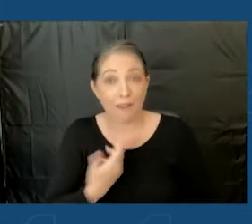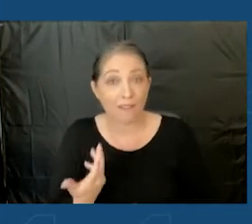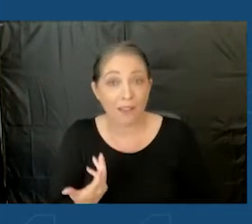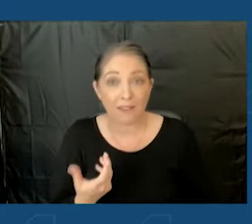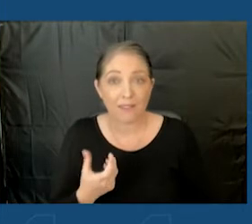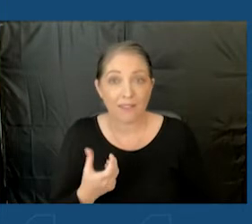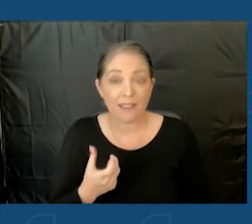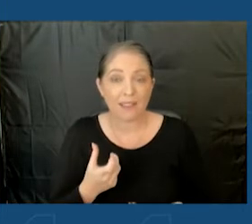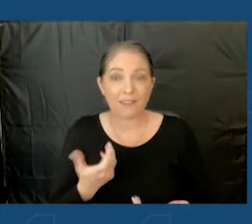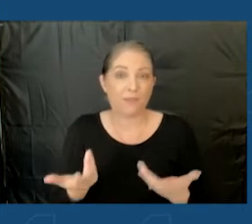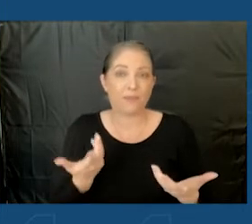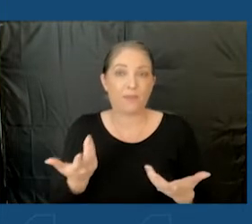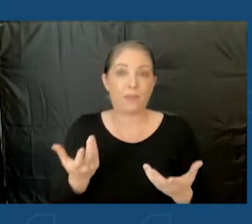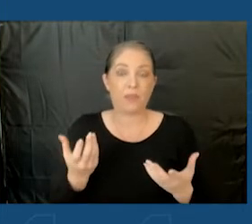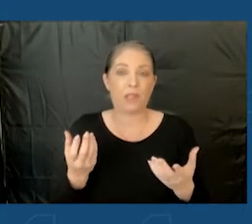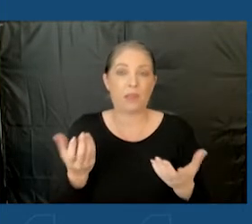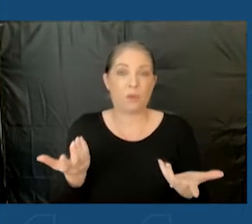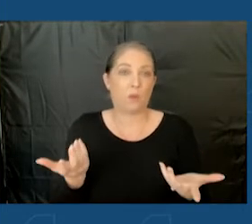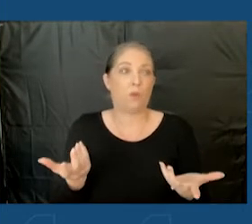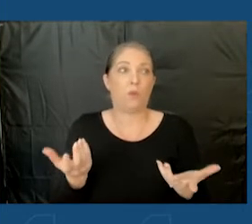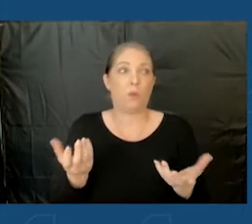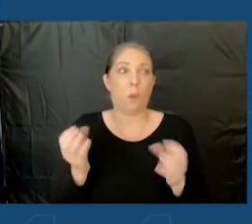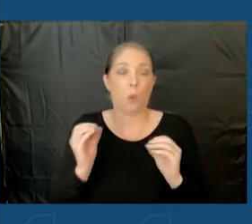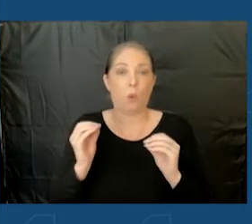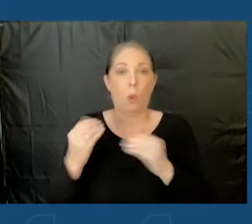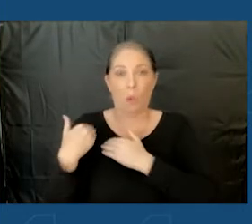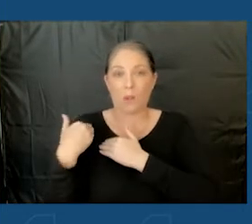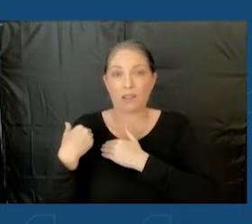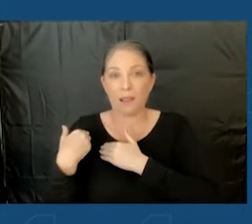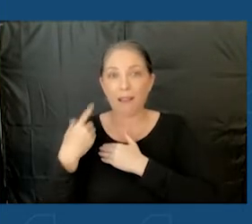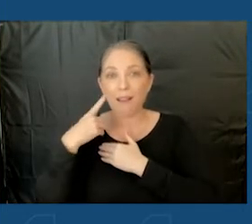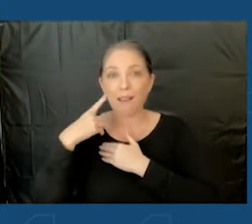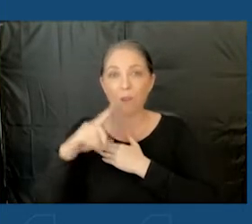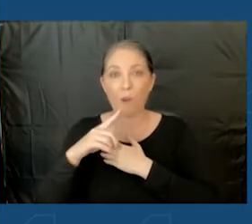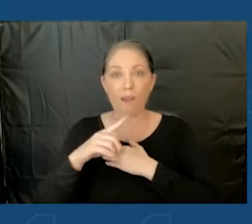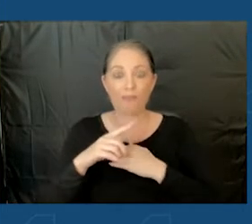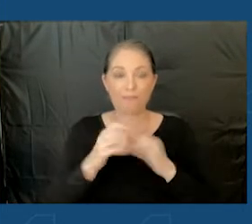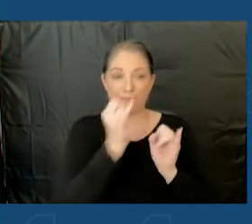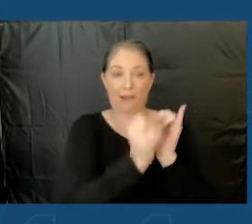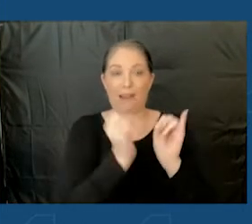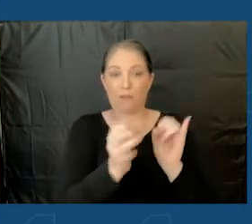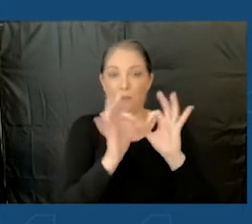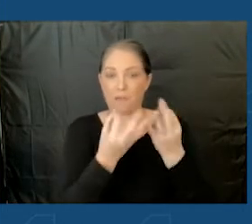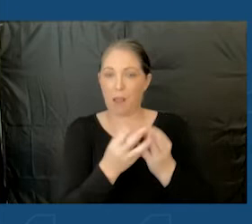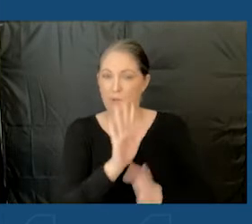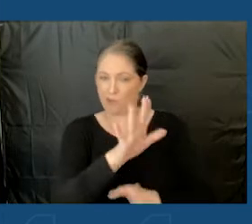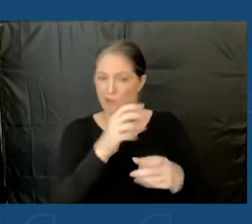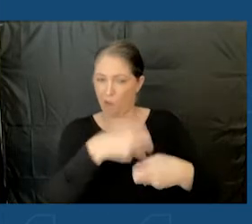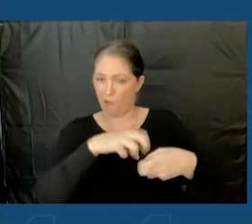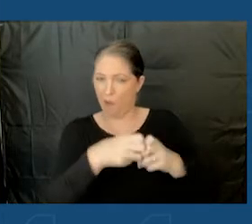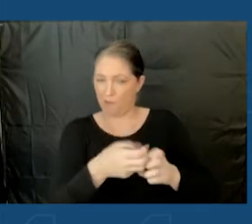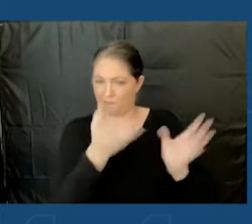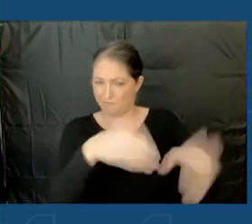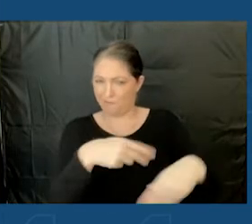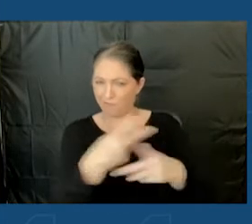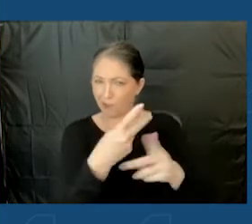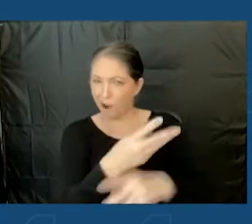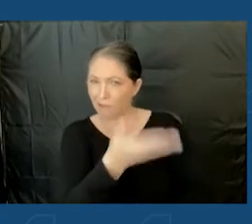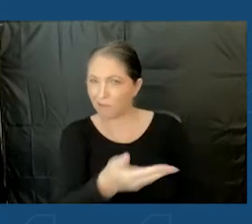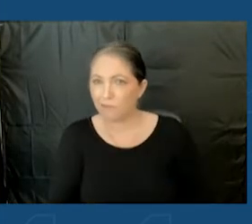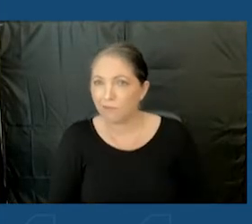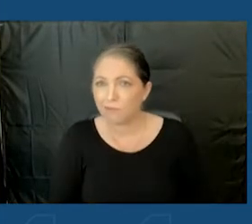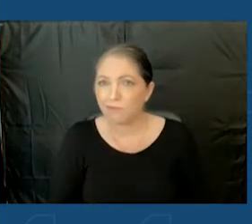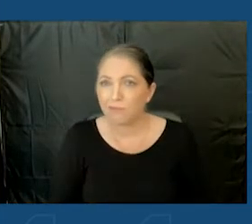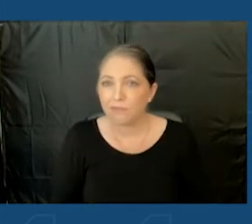sense of any responsibility to individual families. This was your problem. You figure it out. And I've always thought